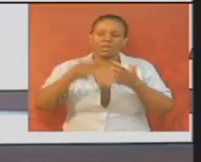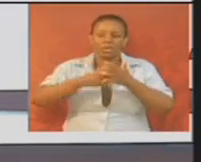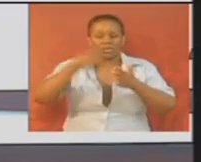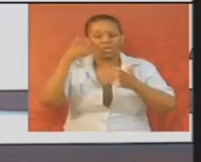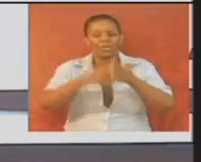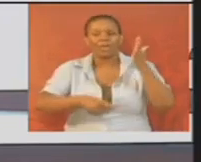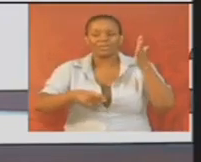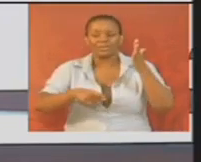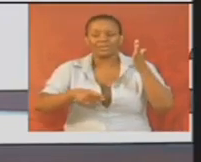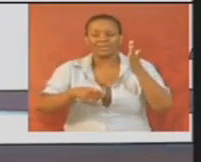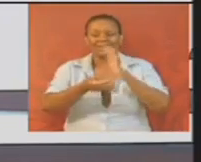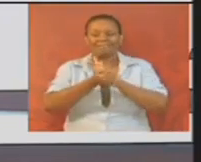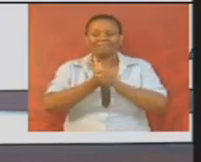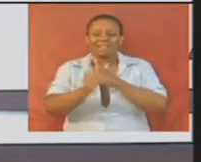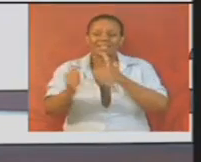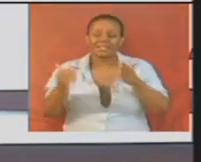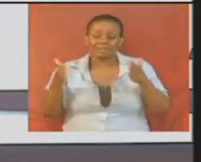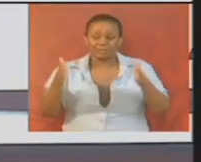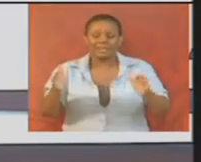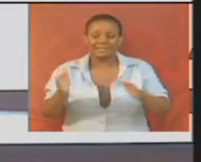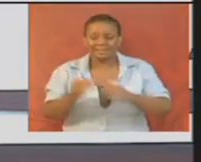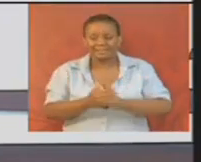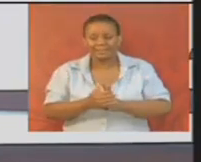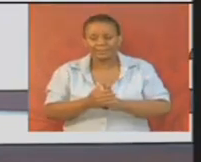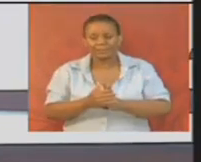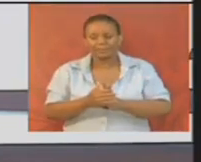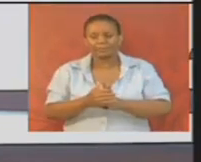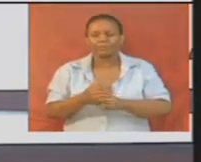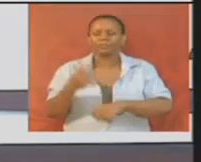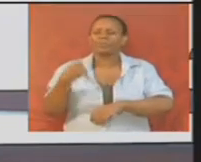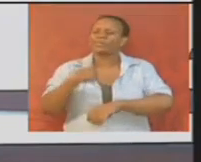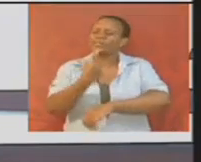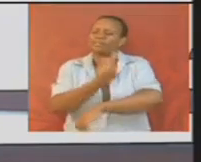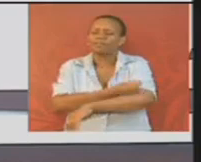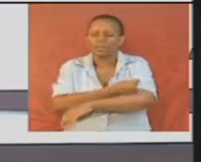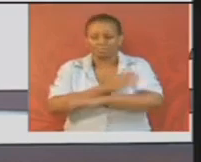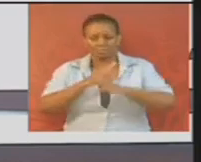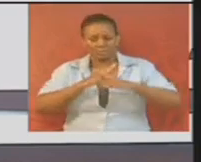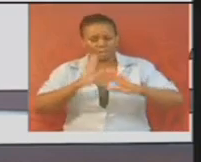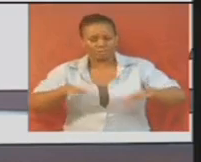We don't just vaccinate to protect our children, we vaccinate to